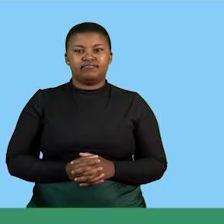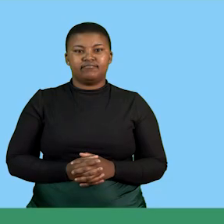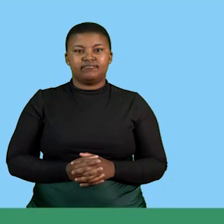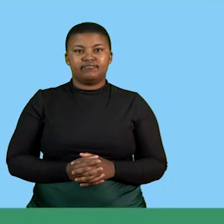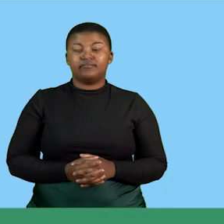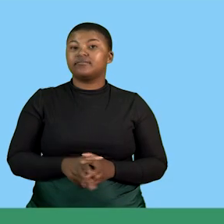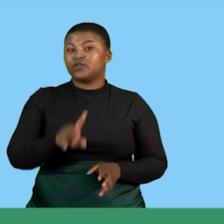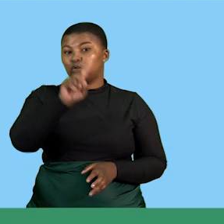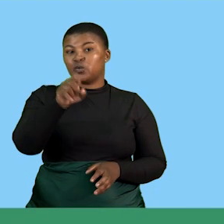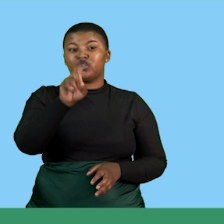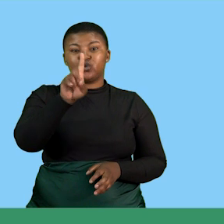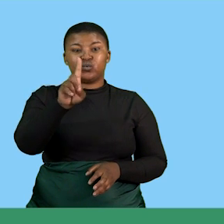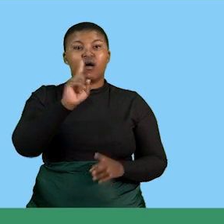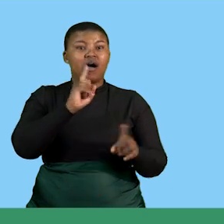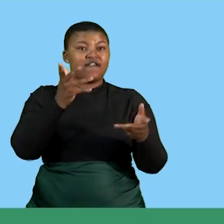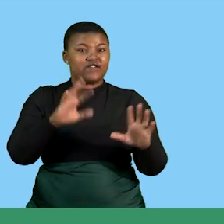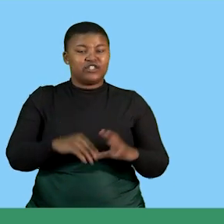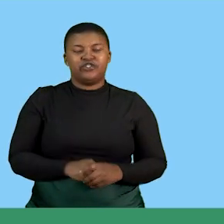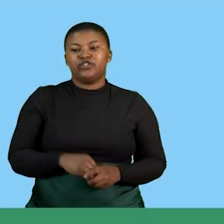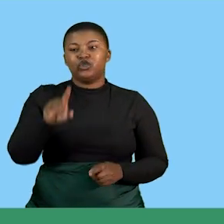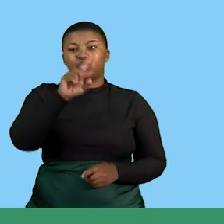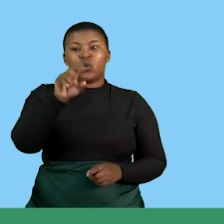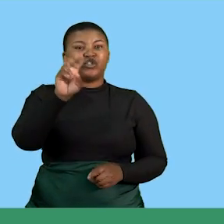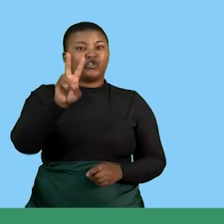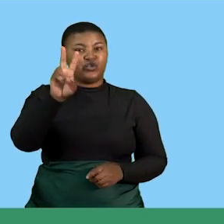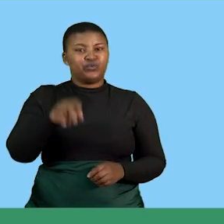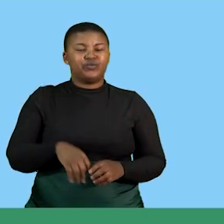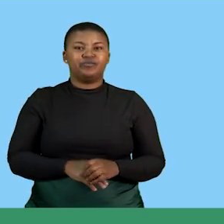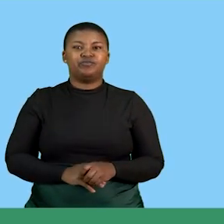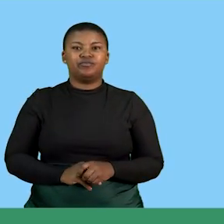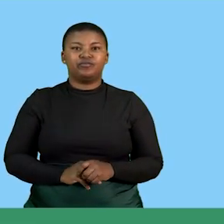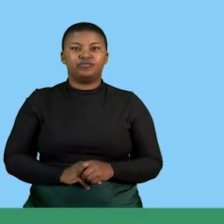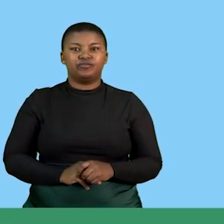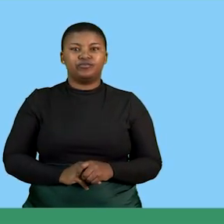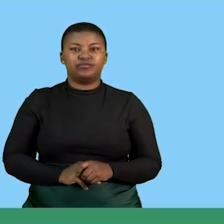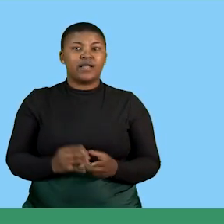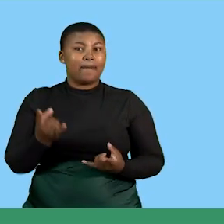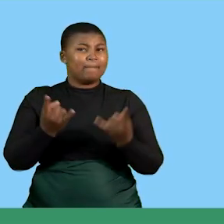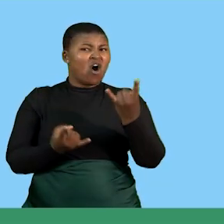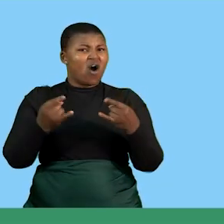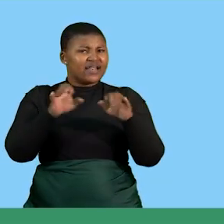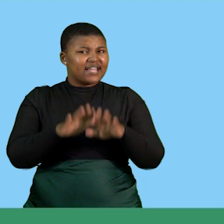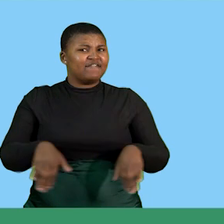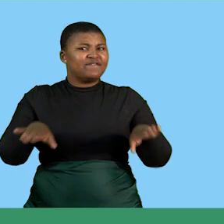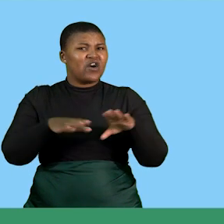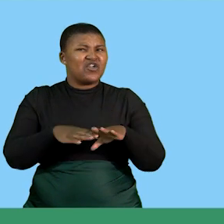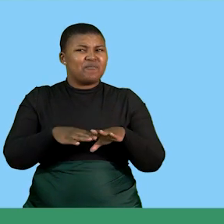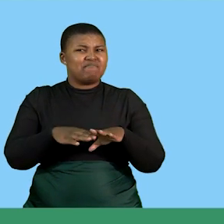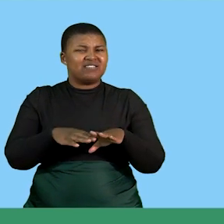is then our question 1 answered. Let's move on to our question 2. Name the market